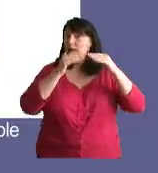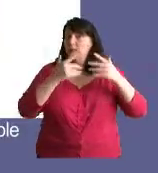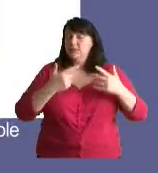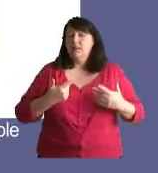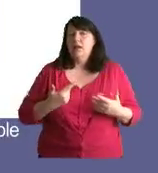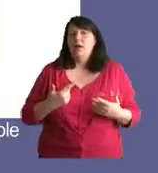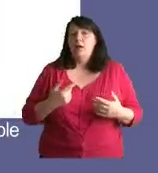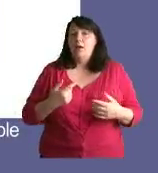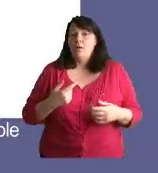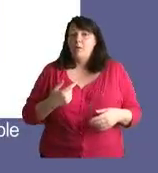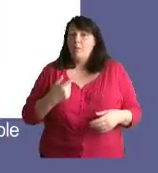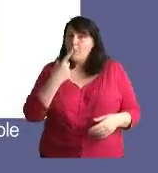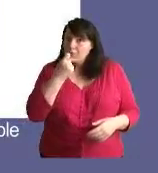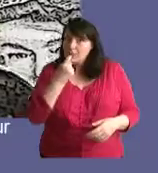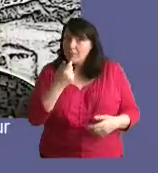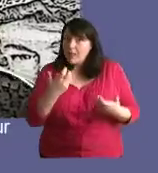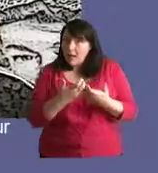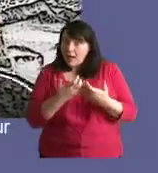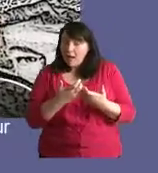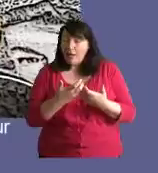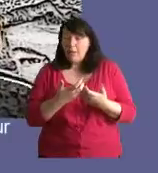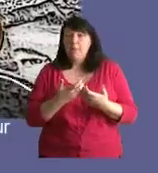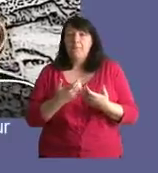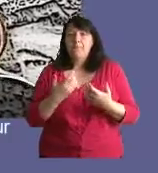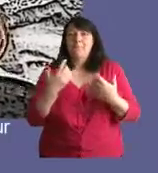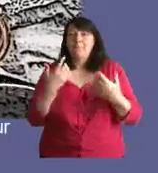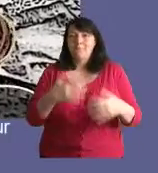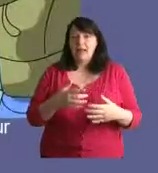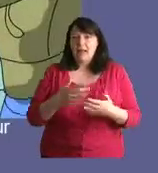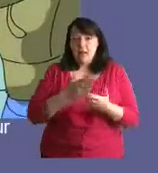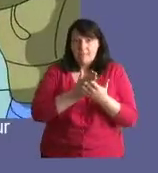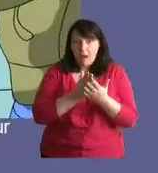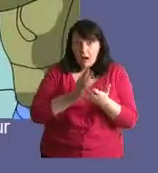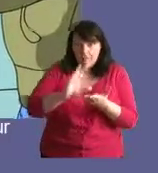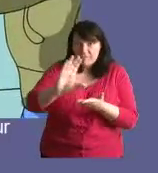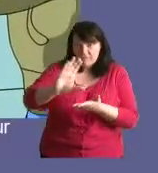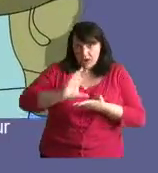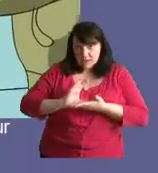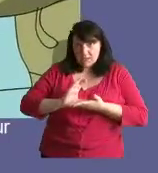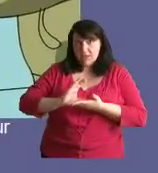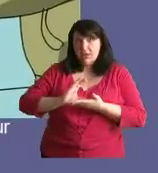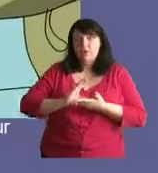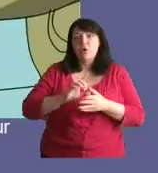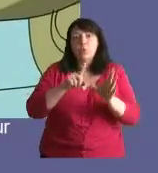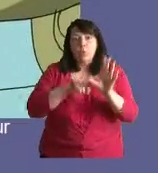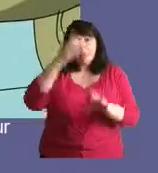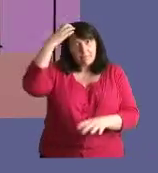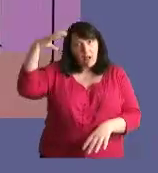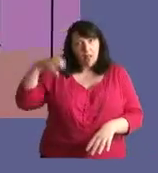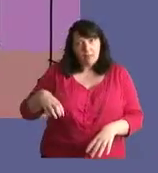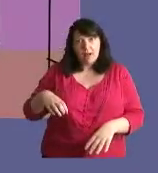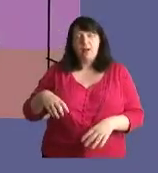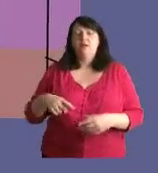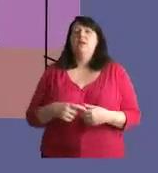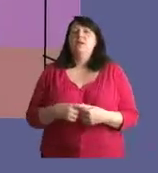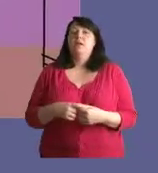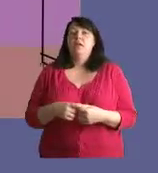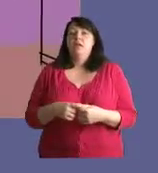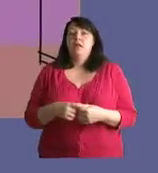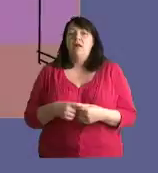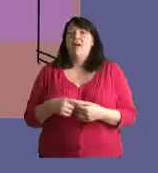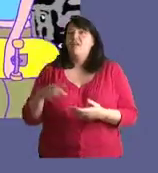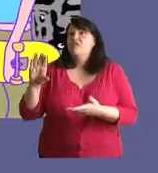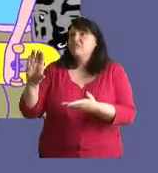DVD, the standard of the DVD, was only possible because it was part funded through our youth parliament. The funding